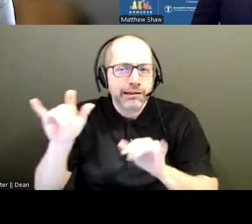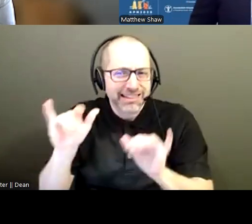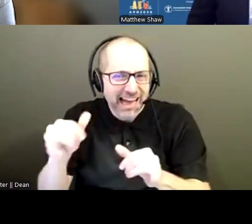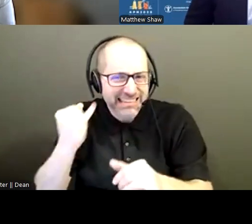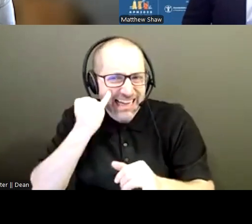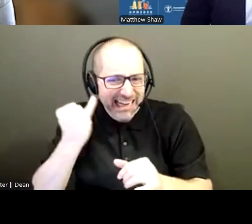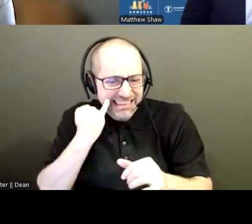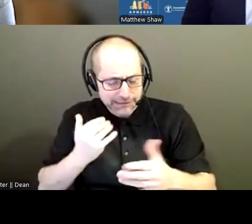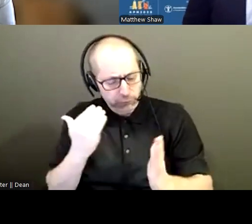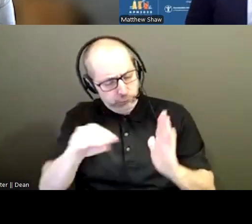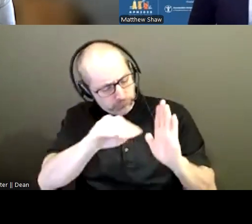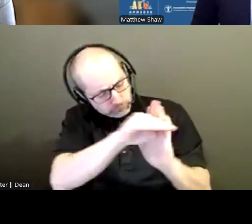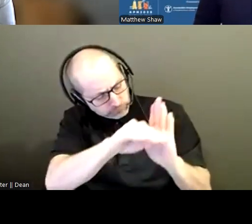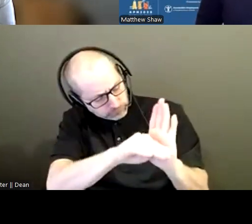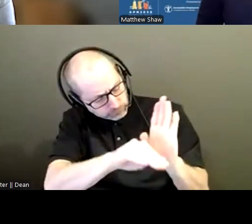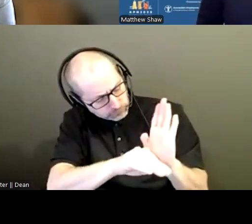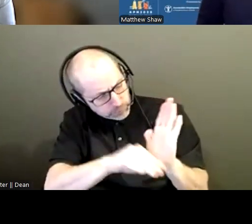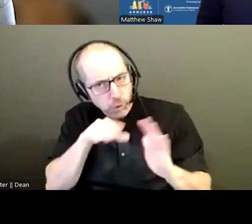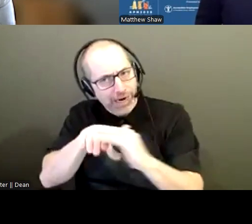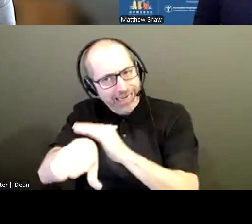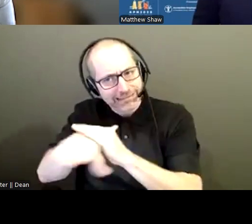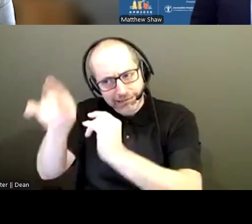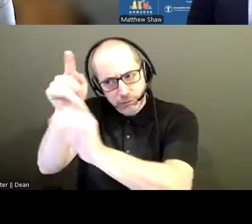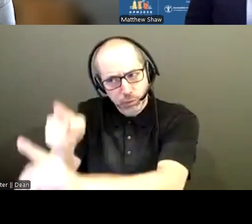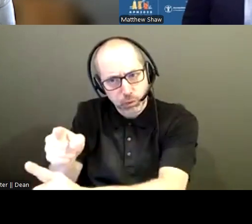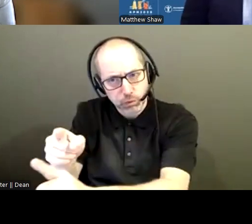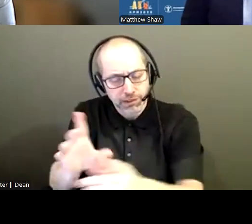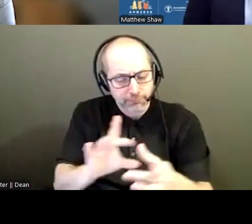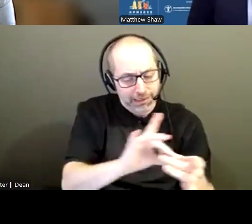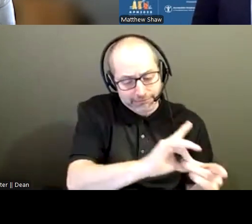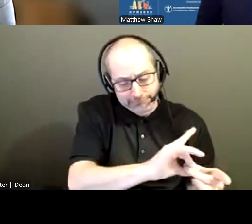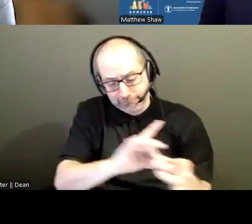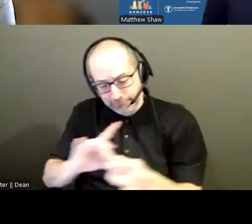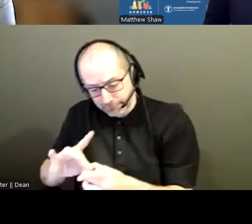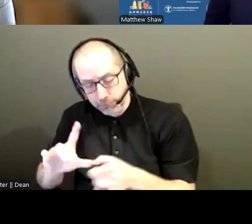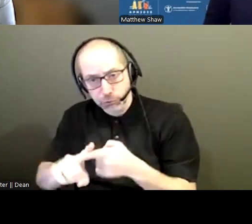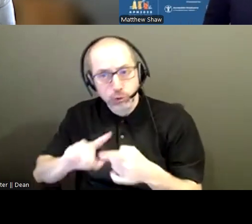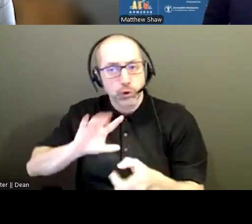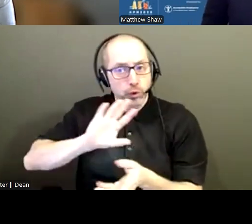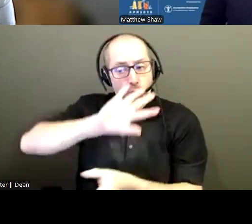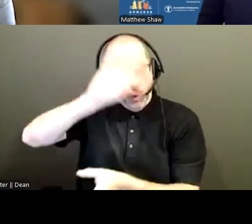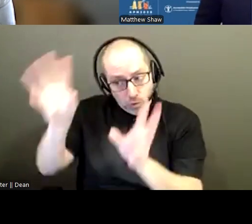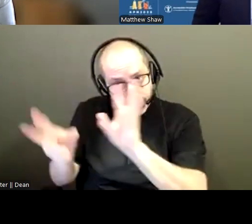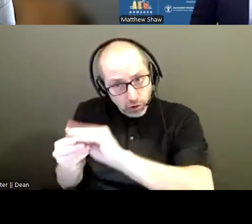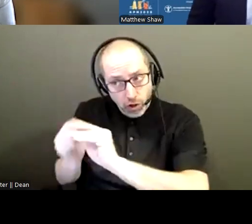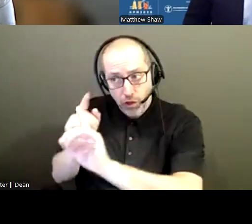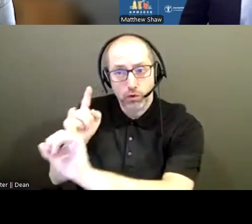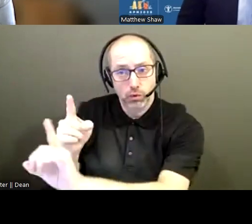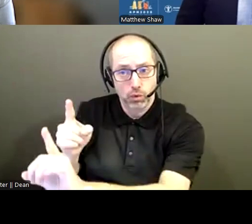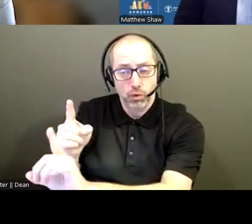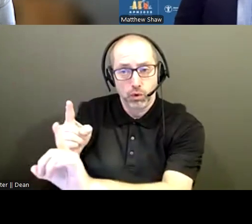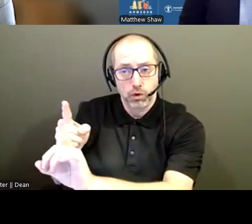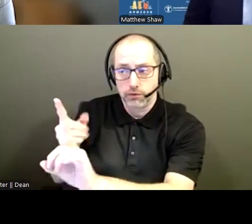to tie into your overall goal and destination vis-a-vis your